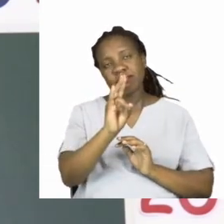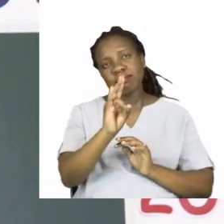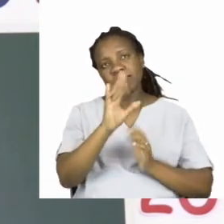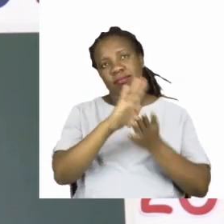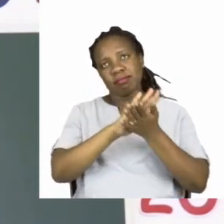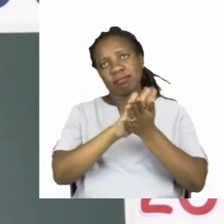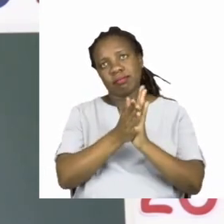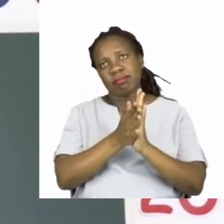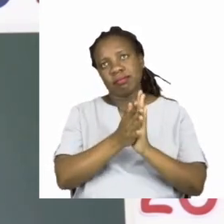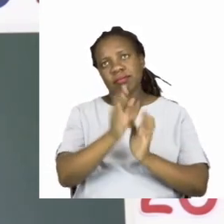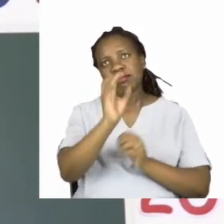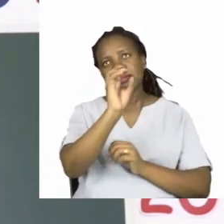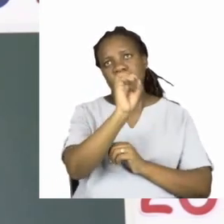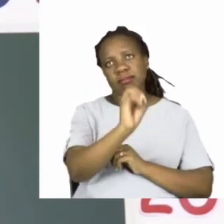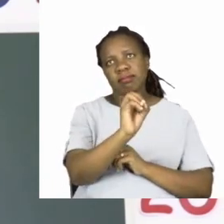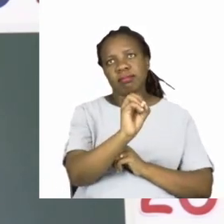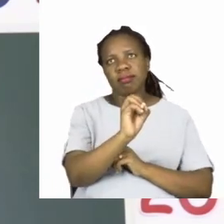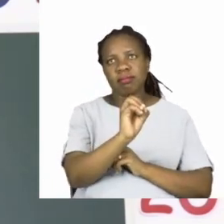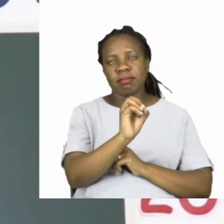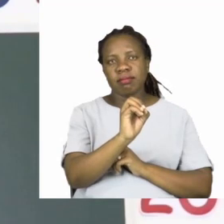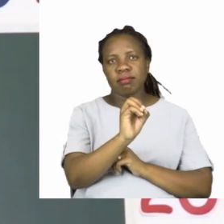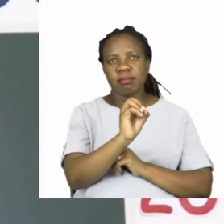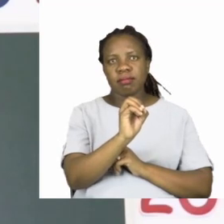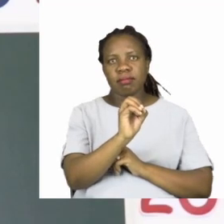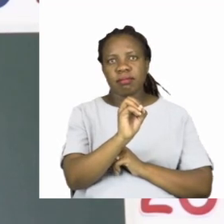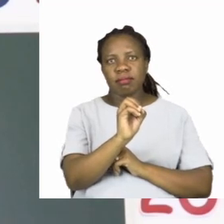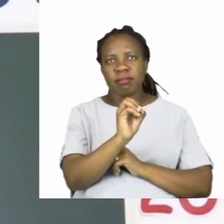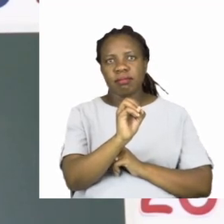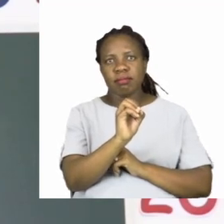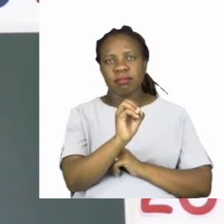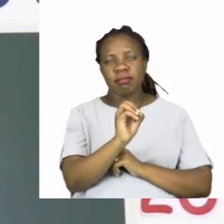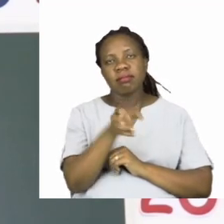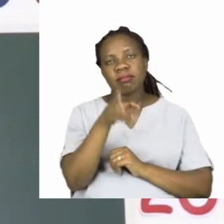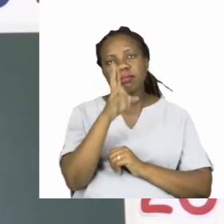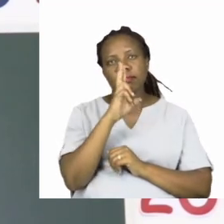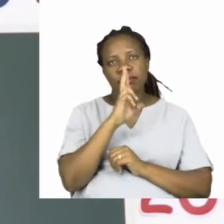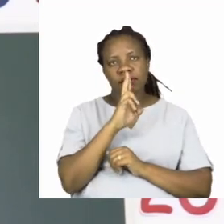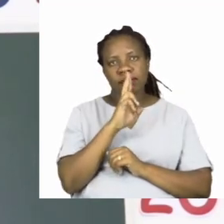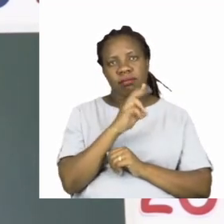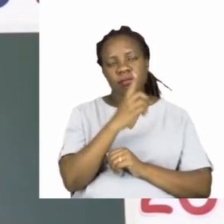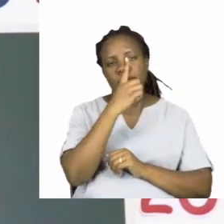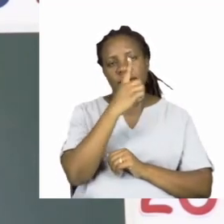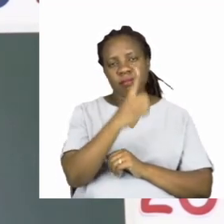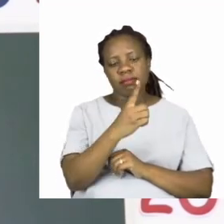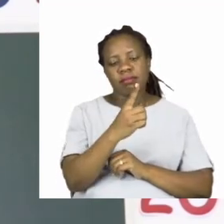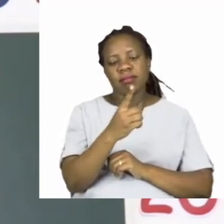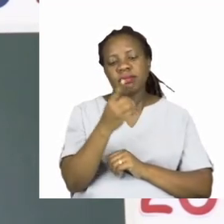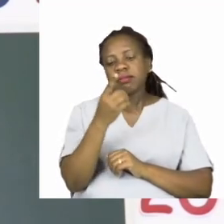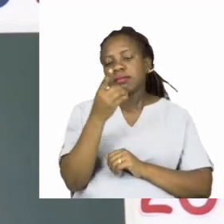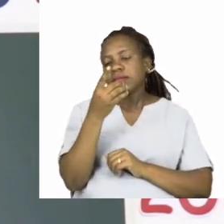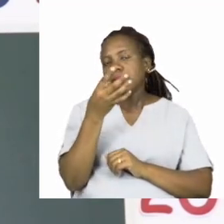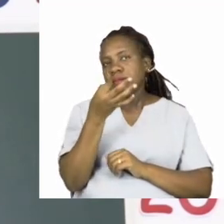0. So we know that our answer is